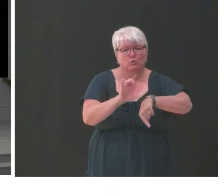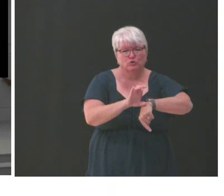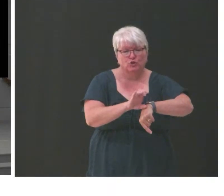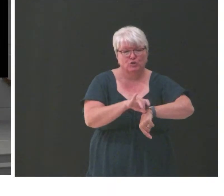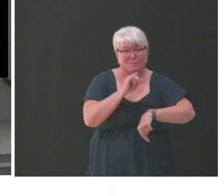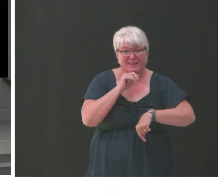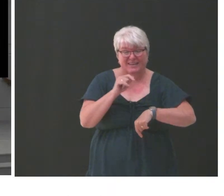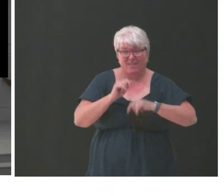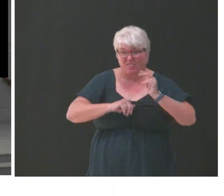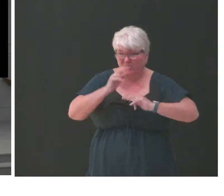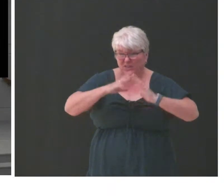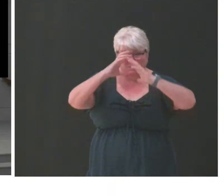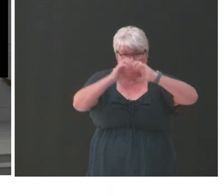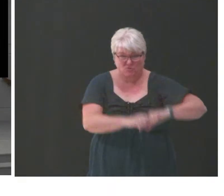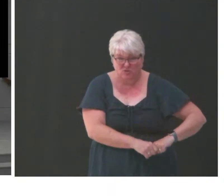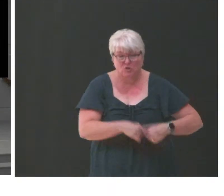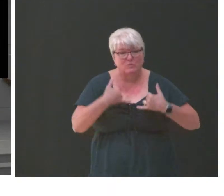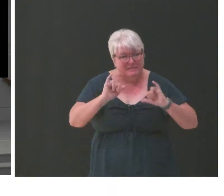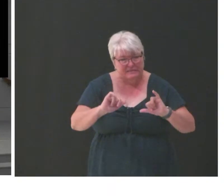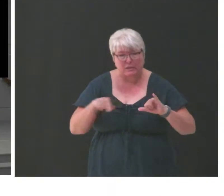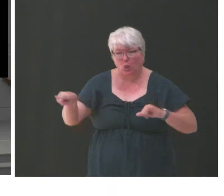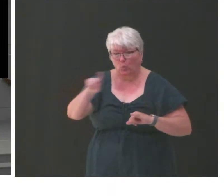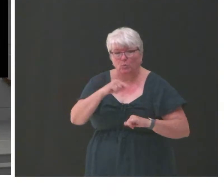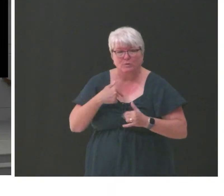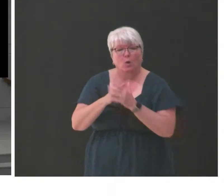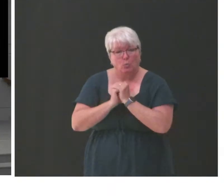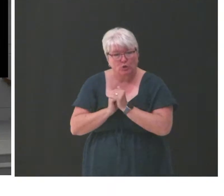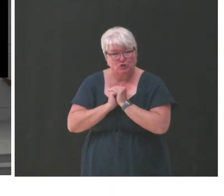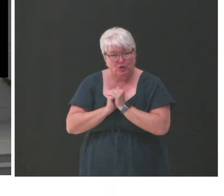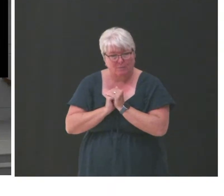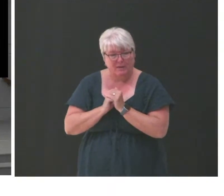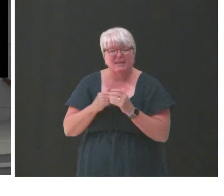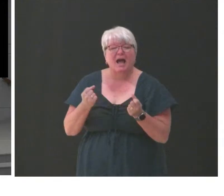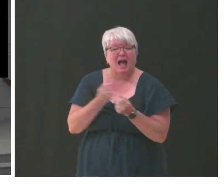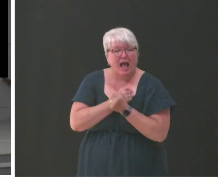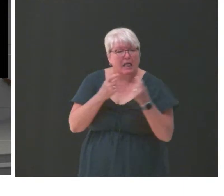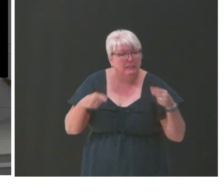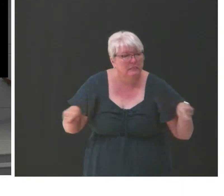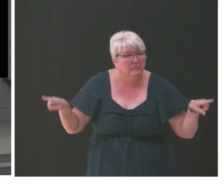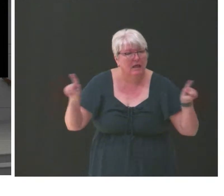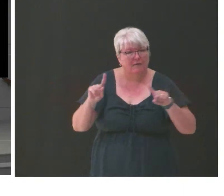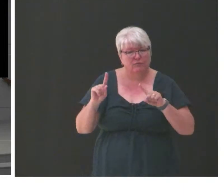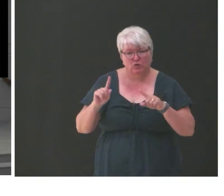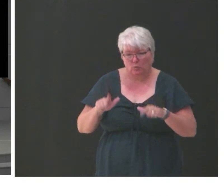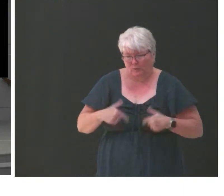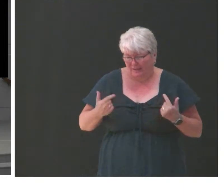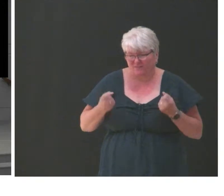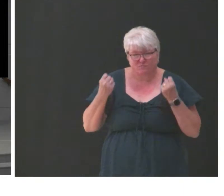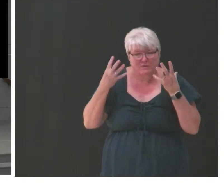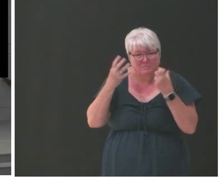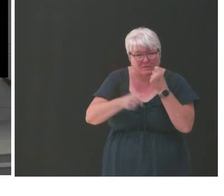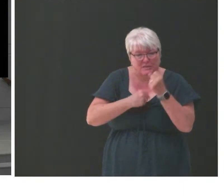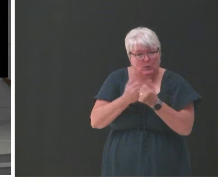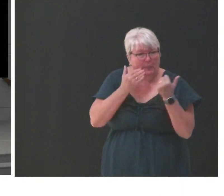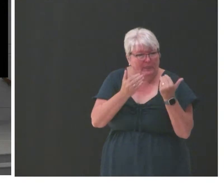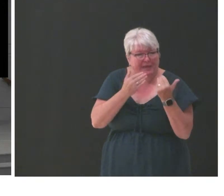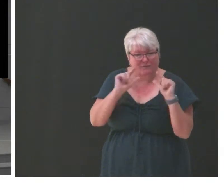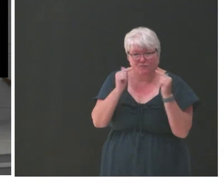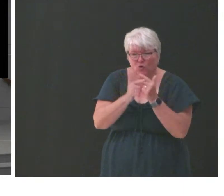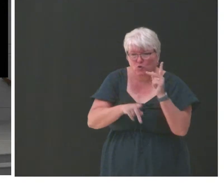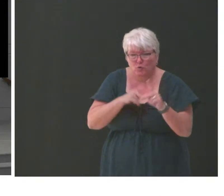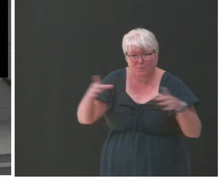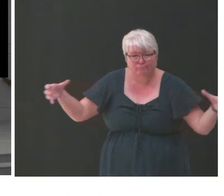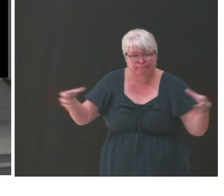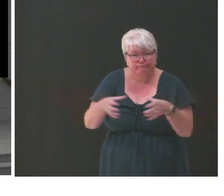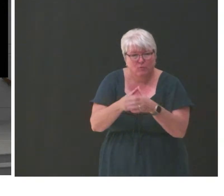if you tear this down, you're still going to find me worshiping. And I love you guys, and we've been here for a lot of years, and I'm so thankful for a group of people to